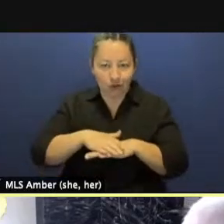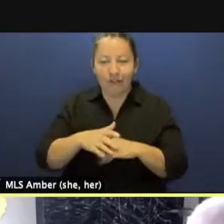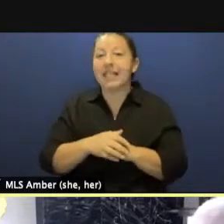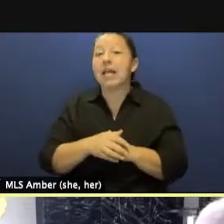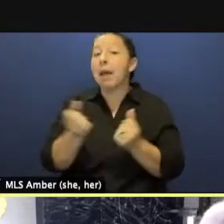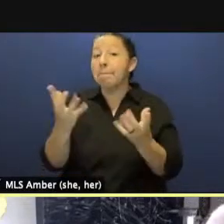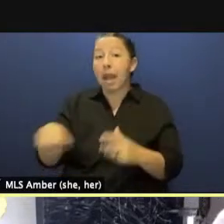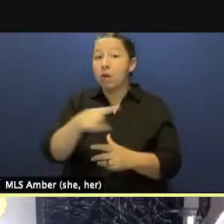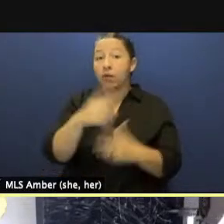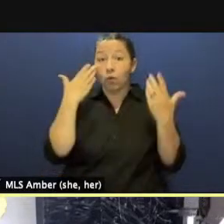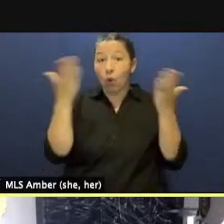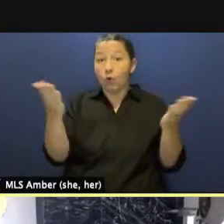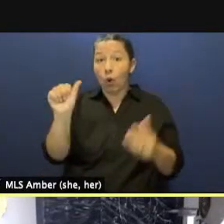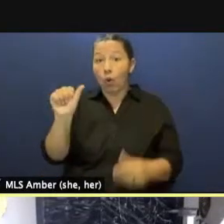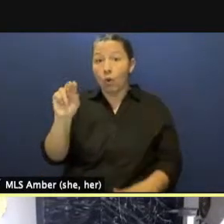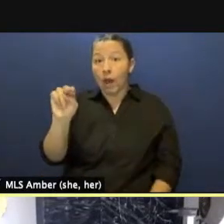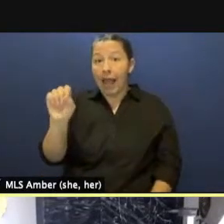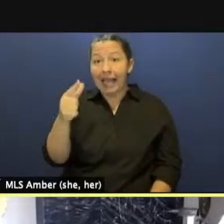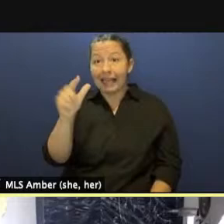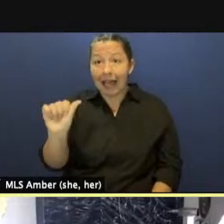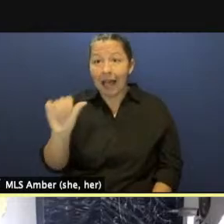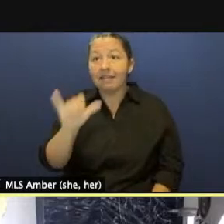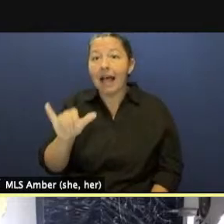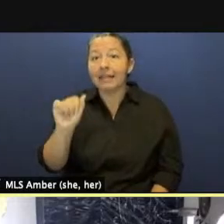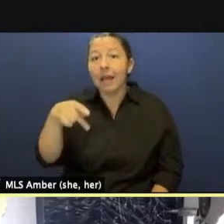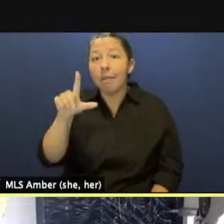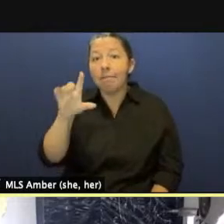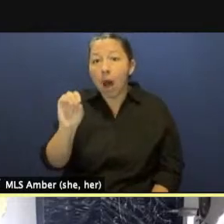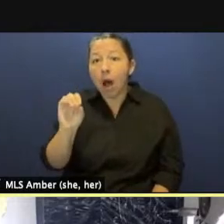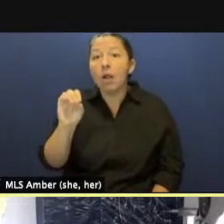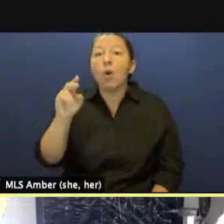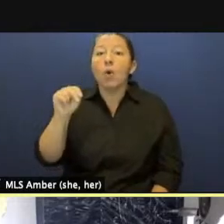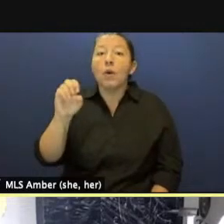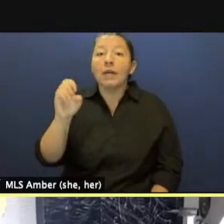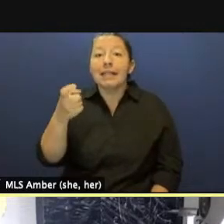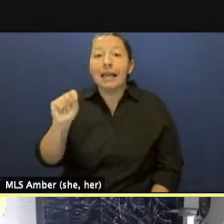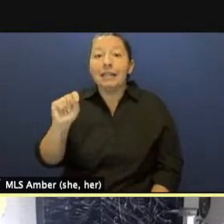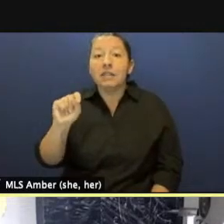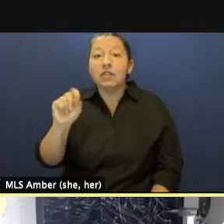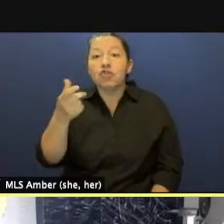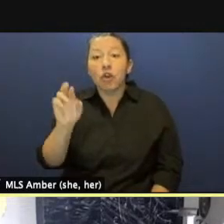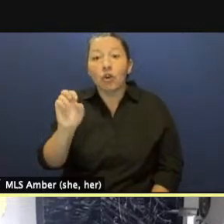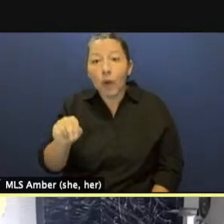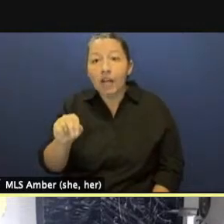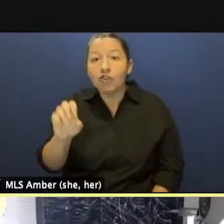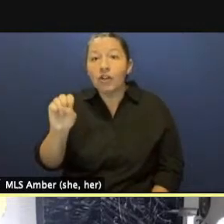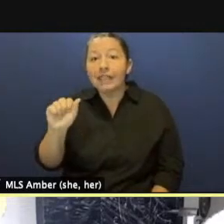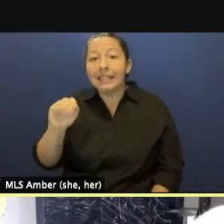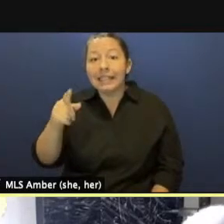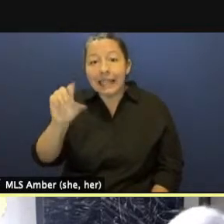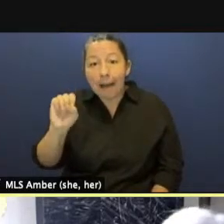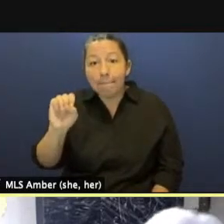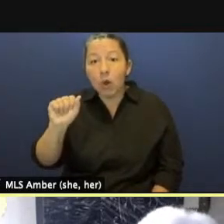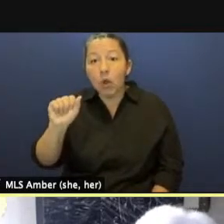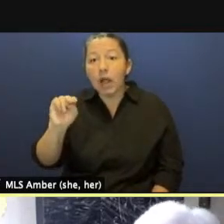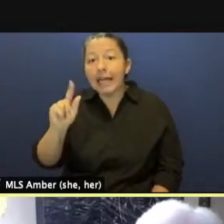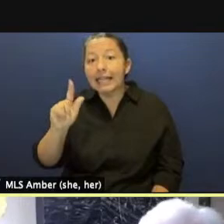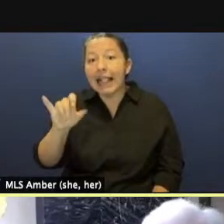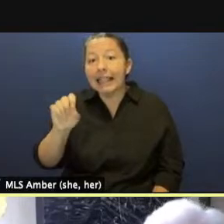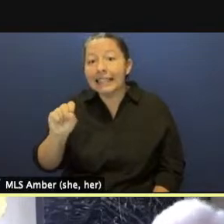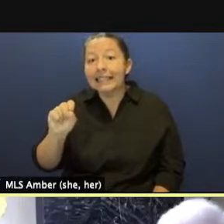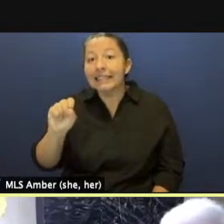know, ANGSA, the Apollo Next Generation Sample Analysis Initiative, was set up, was